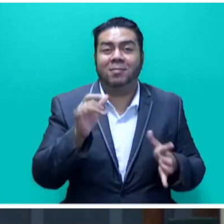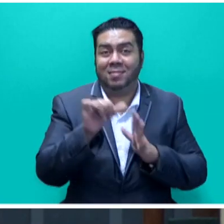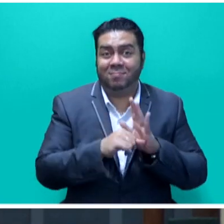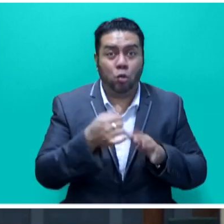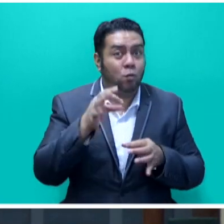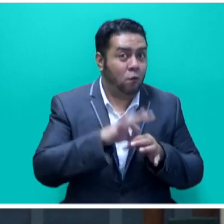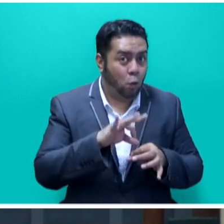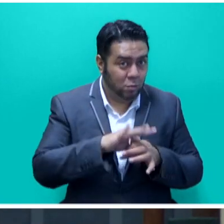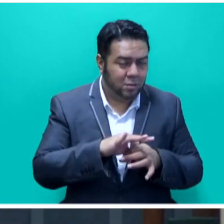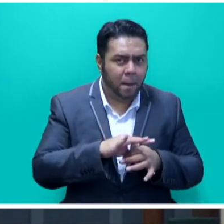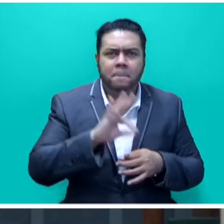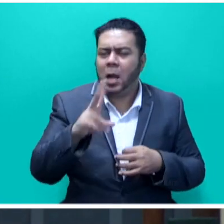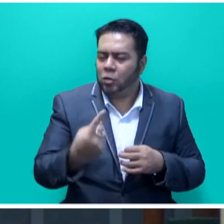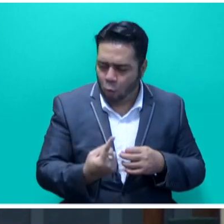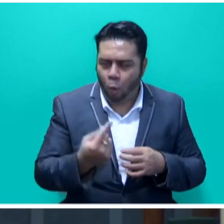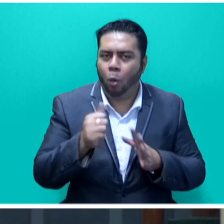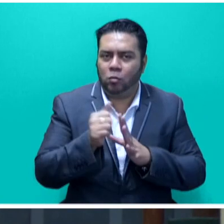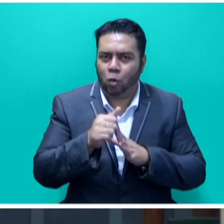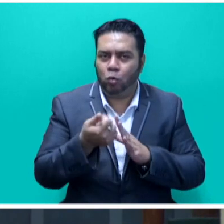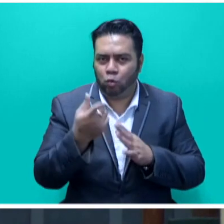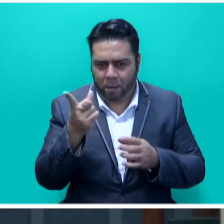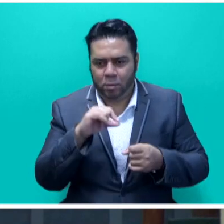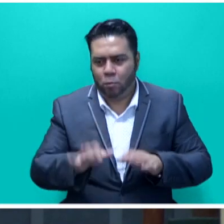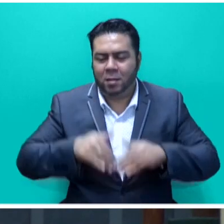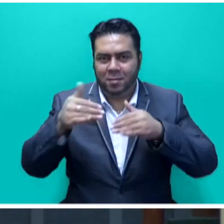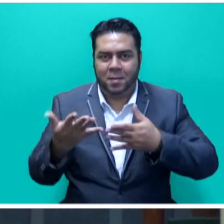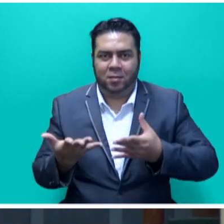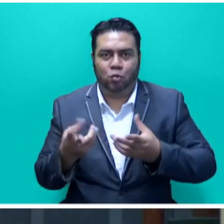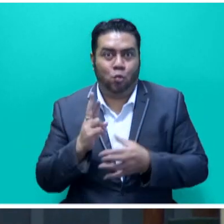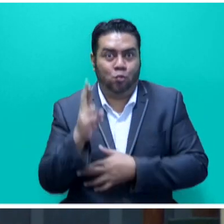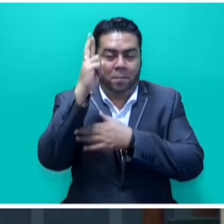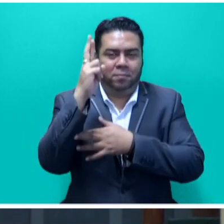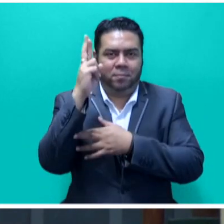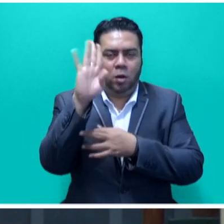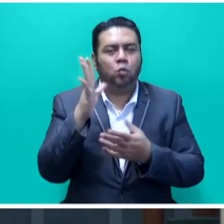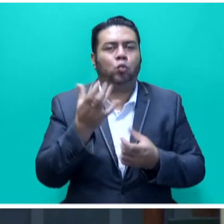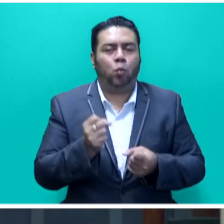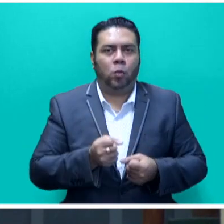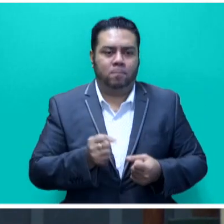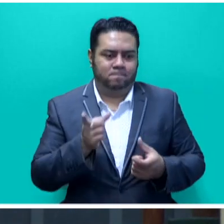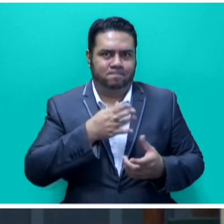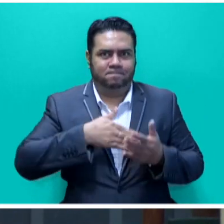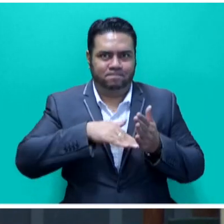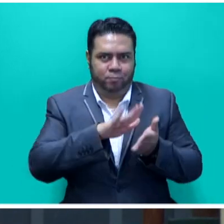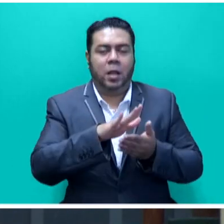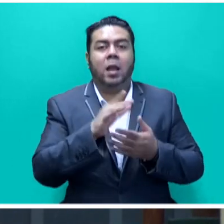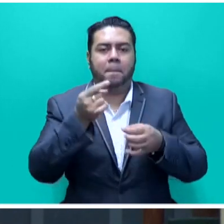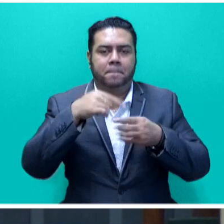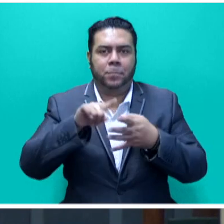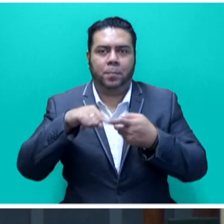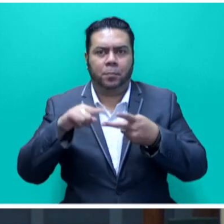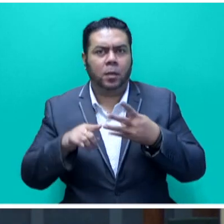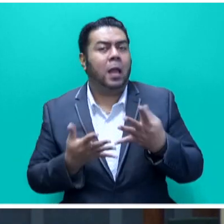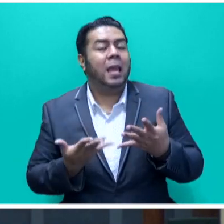also to be able to contest elections. And I encourage more women who aspire to attain political leadership or